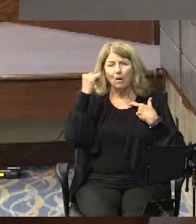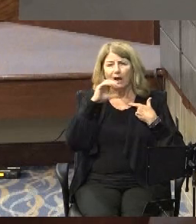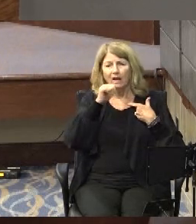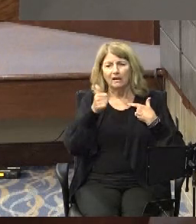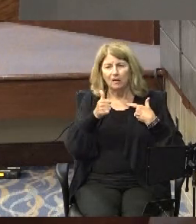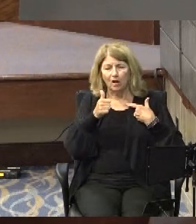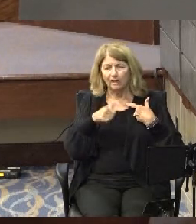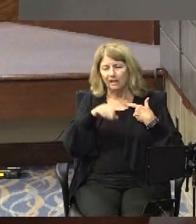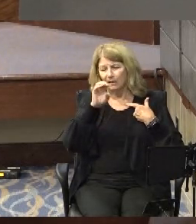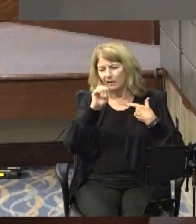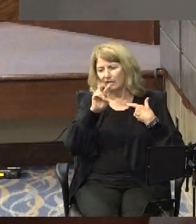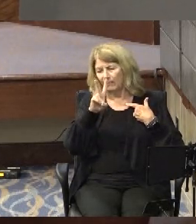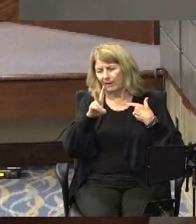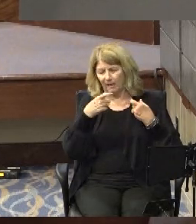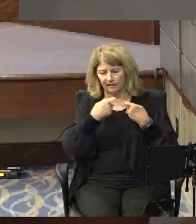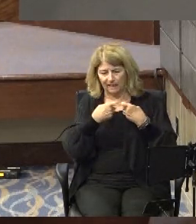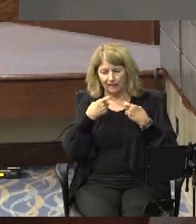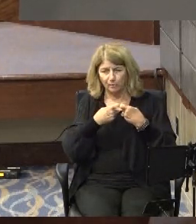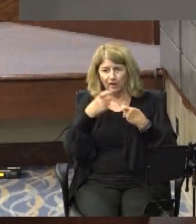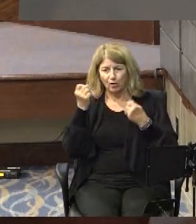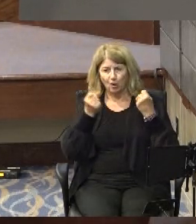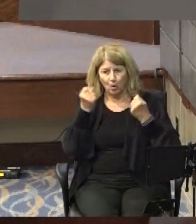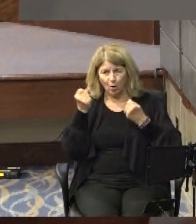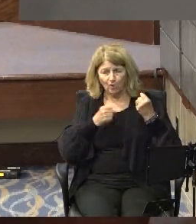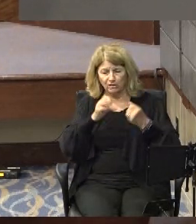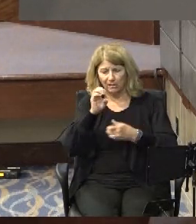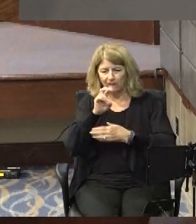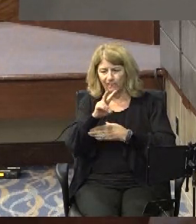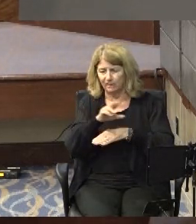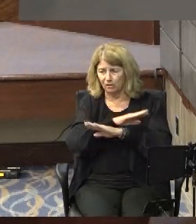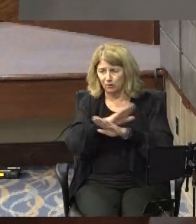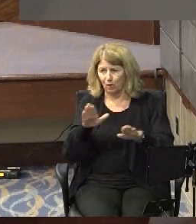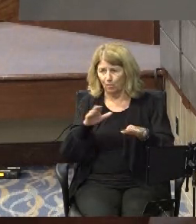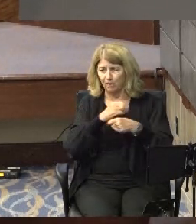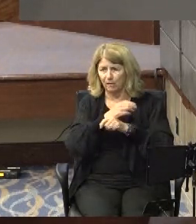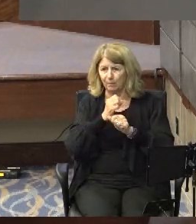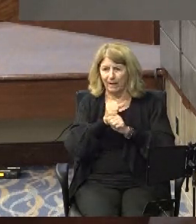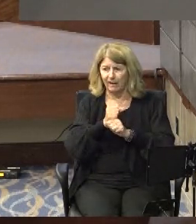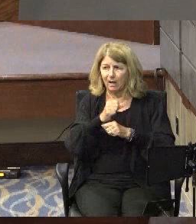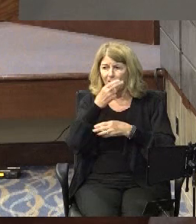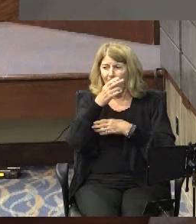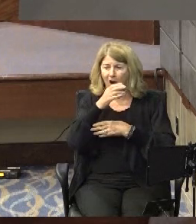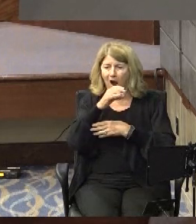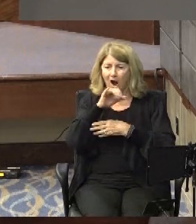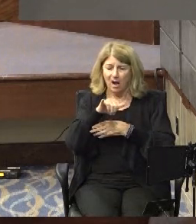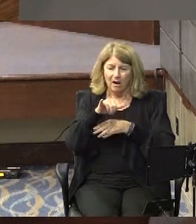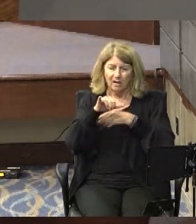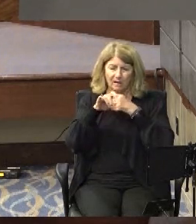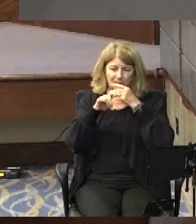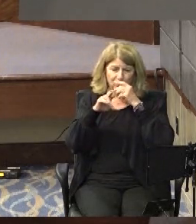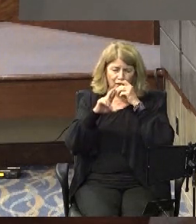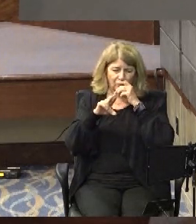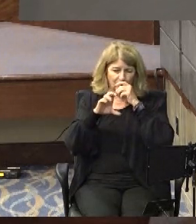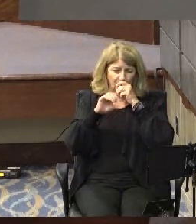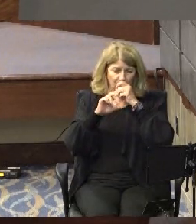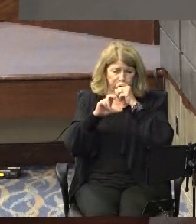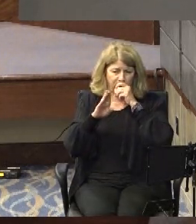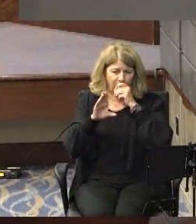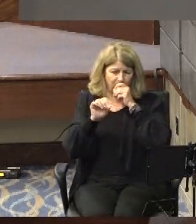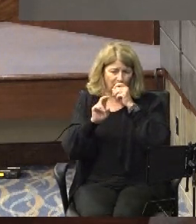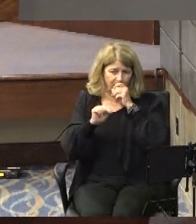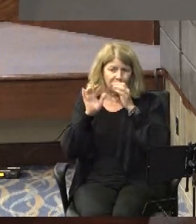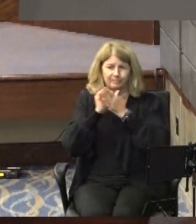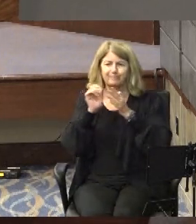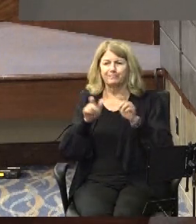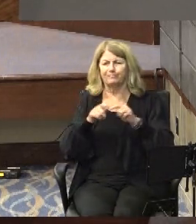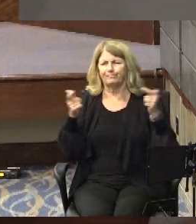EVs, electric vehicles? EVs don't generate and emit hydrocarbon pollutants or carbon dioxide, which is a major greenhouse gas